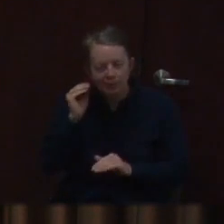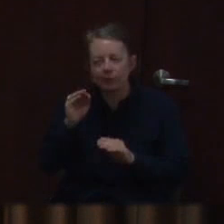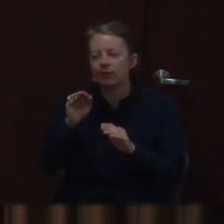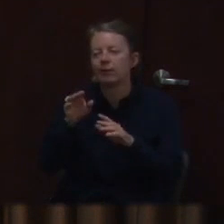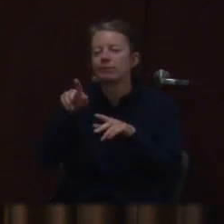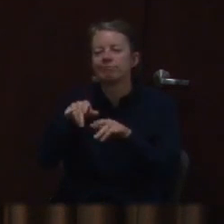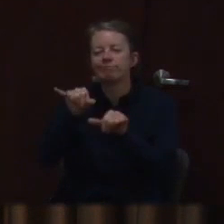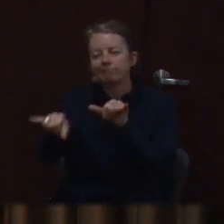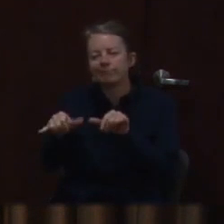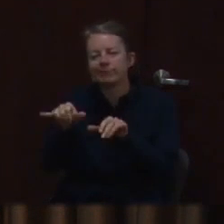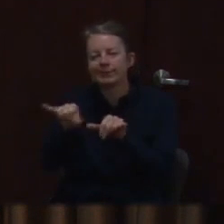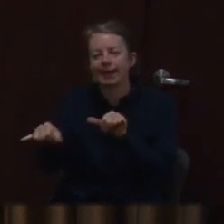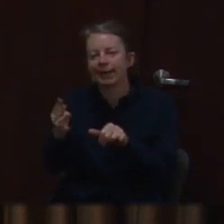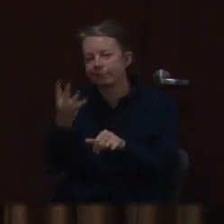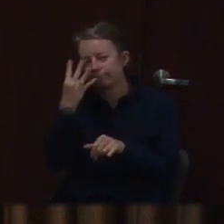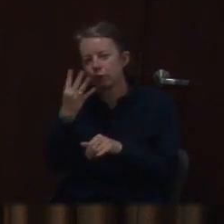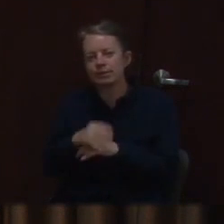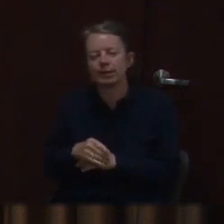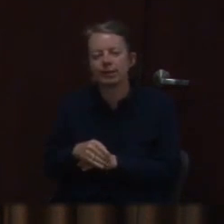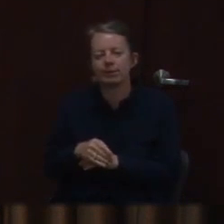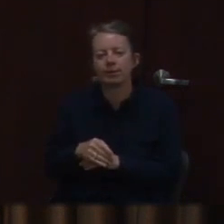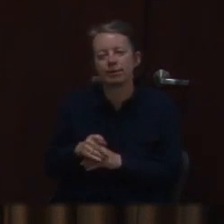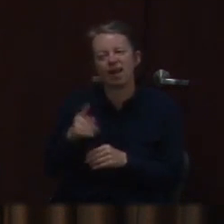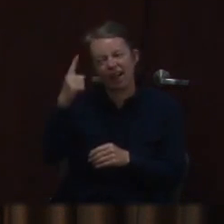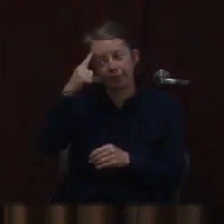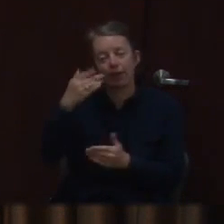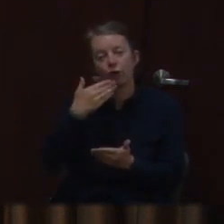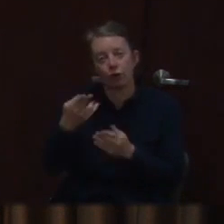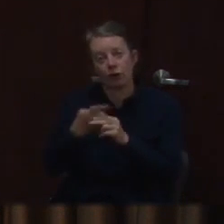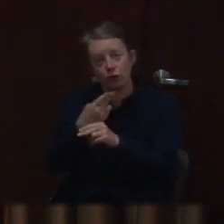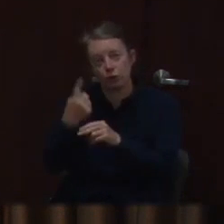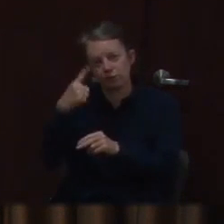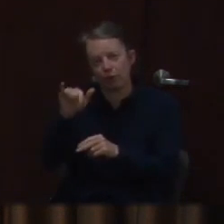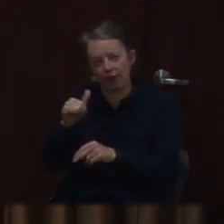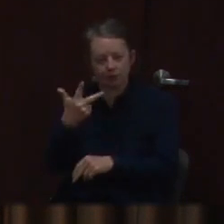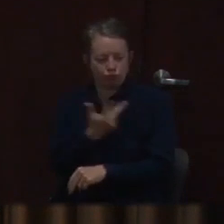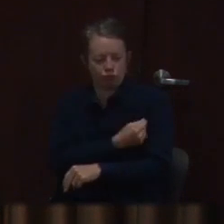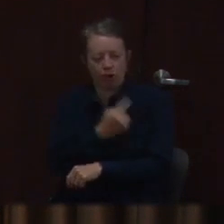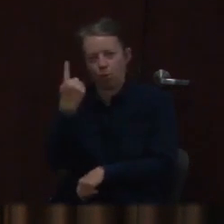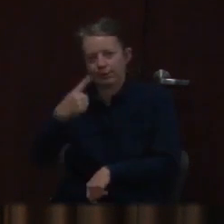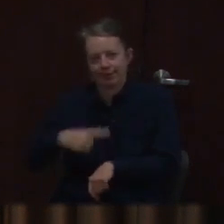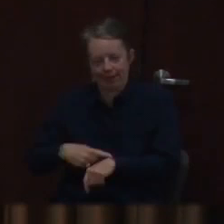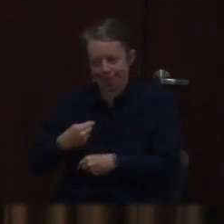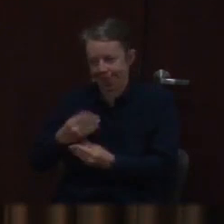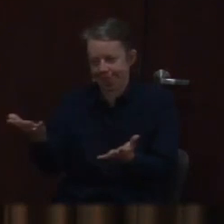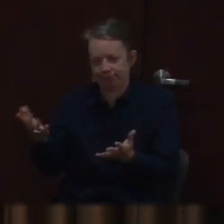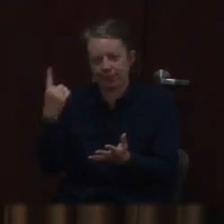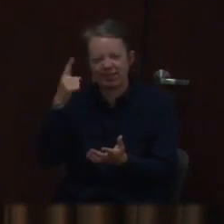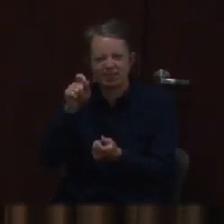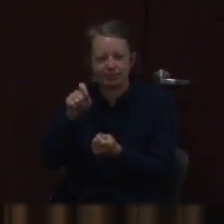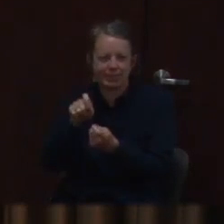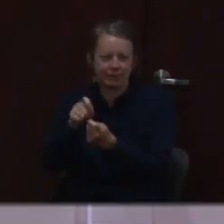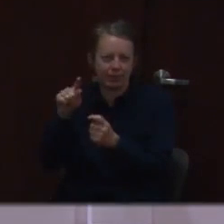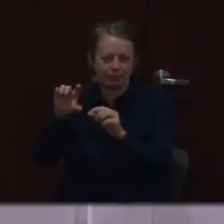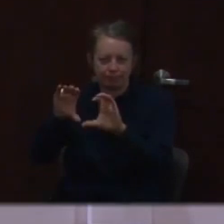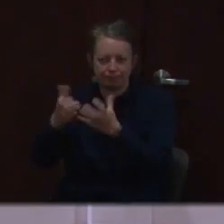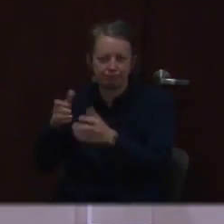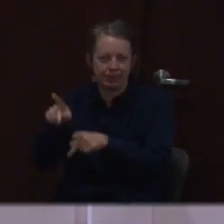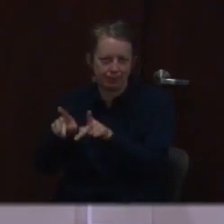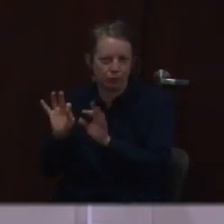does make good use of that vaccine in certain populations. And Mission's going to continue to get